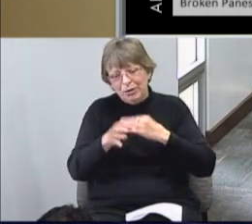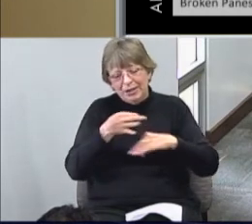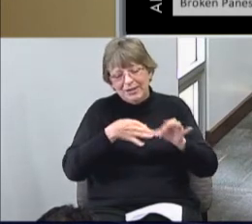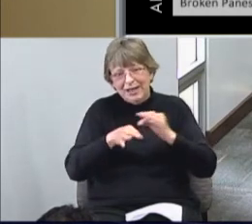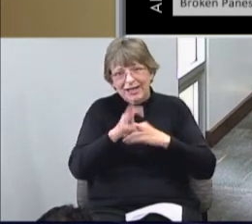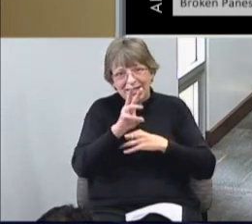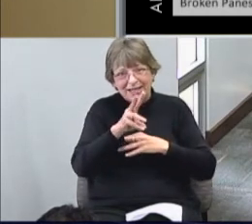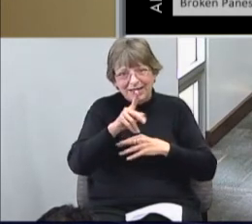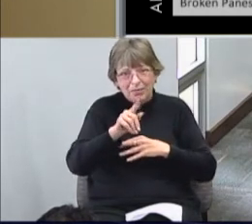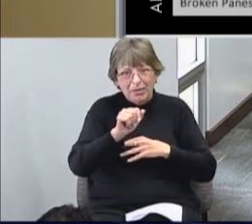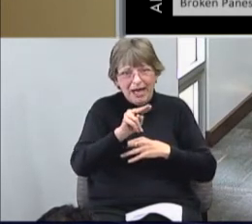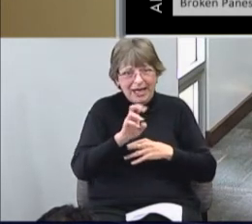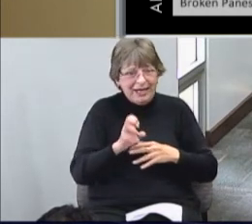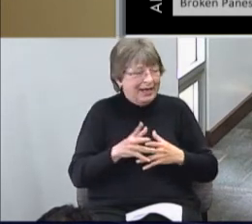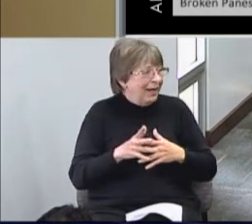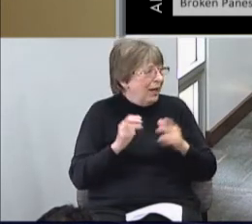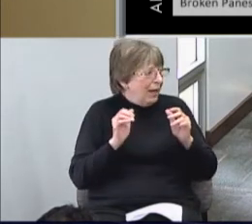some